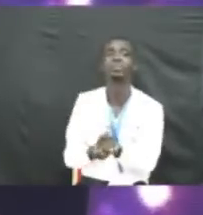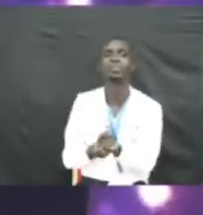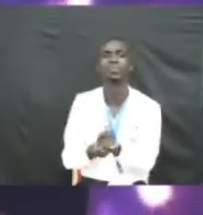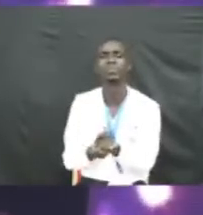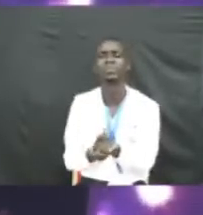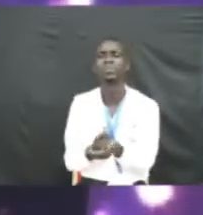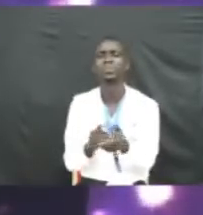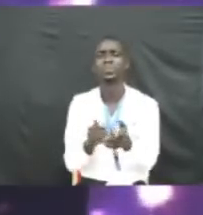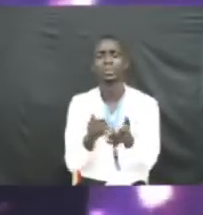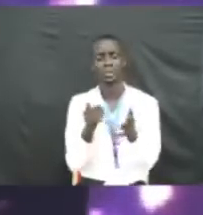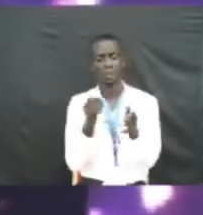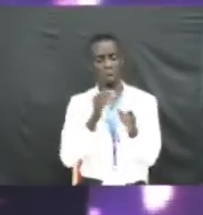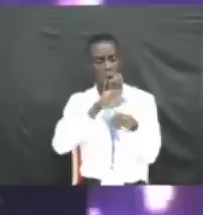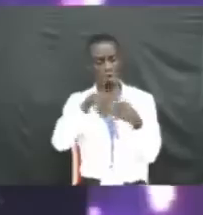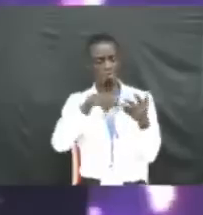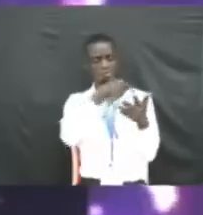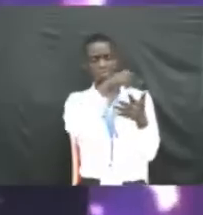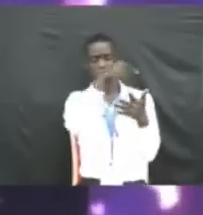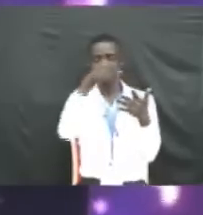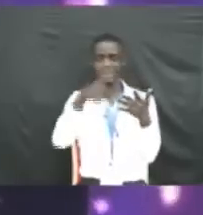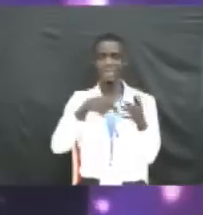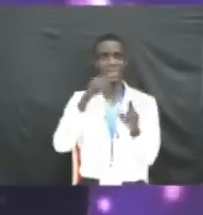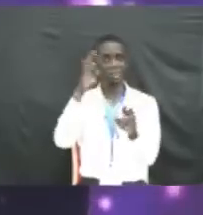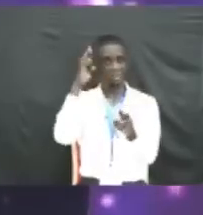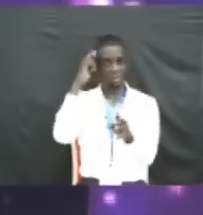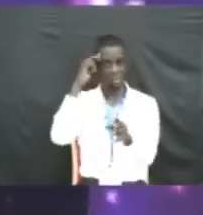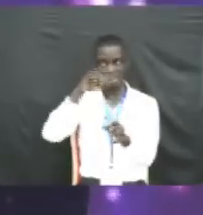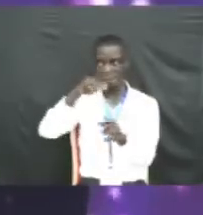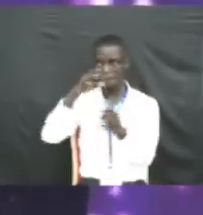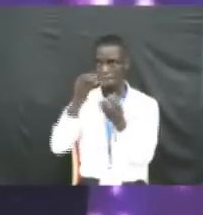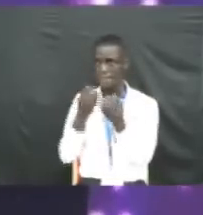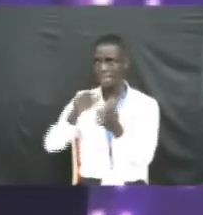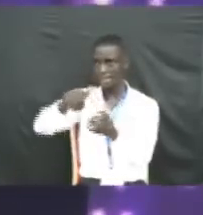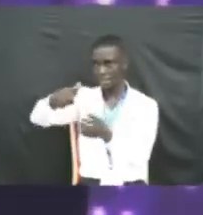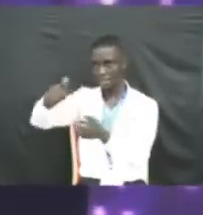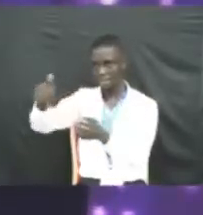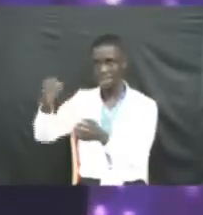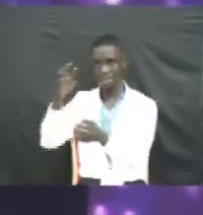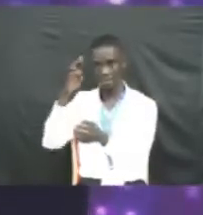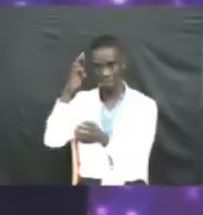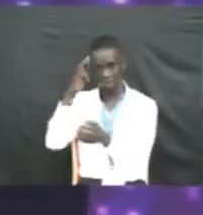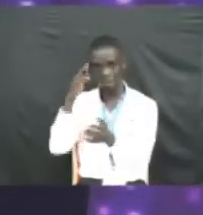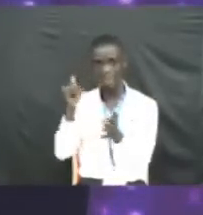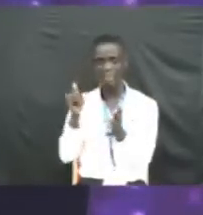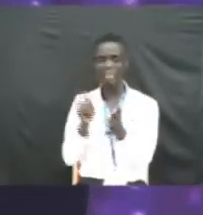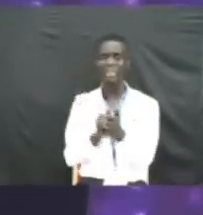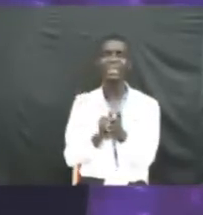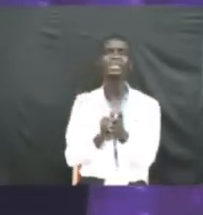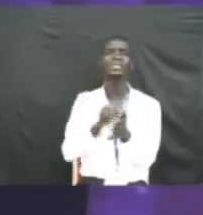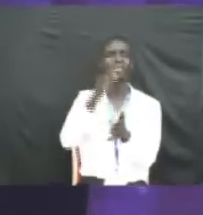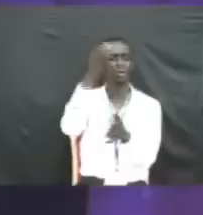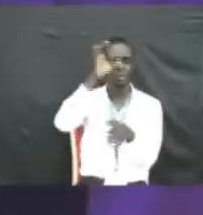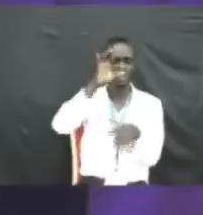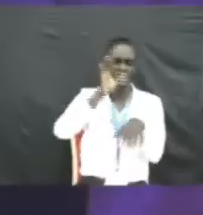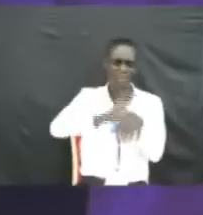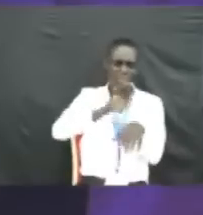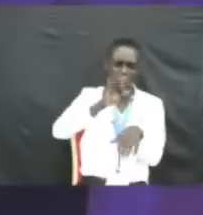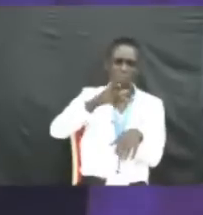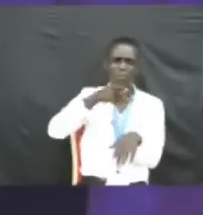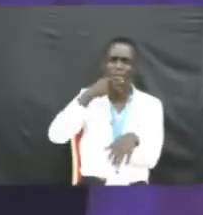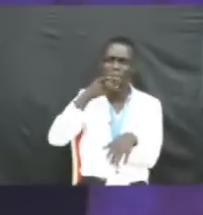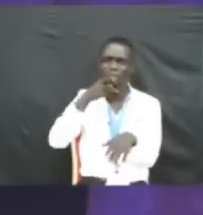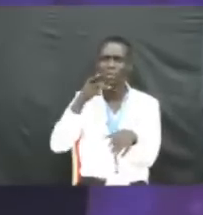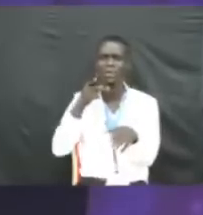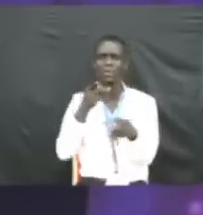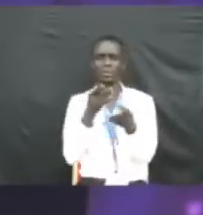It is for this reason and many others that the church of Pentecost was among the few institutions